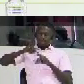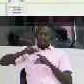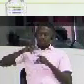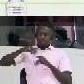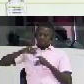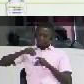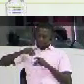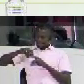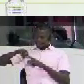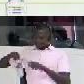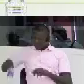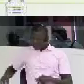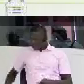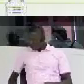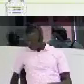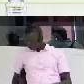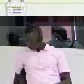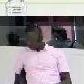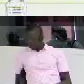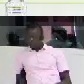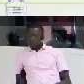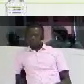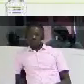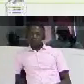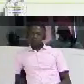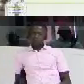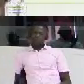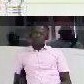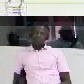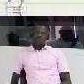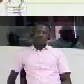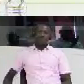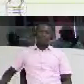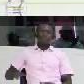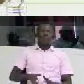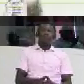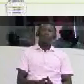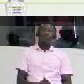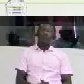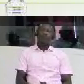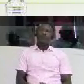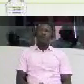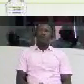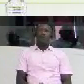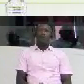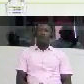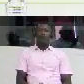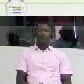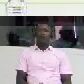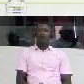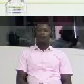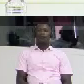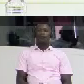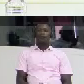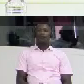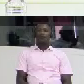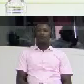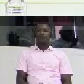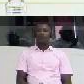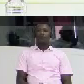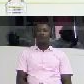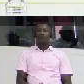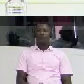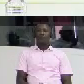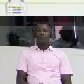ndax am na kenn koo xam ne taxaw na jiite ndaje mi gaaral fa yan kàddu yoo xam ne moom lañ fa feeñal.